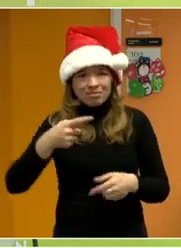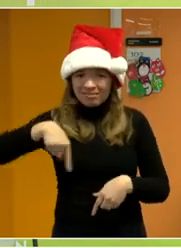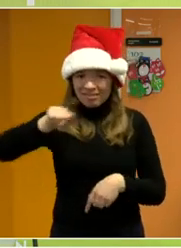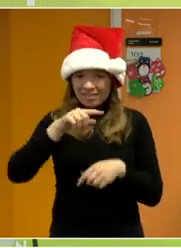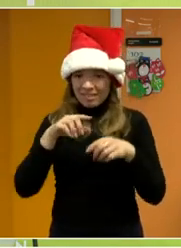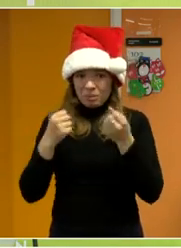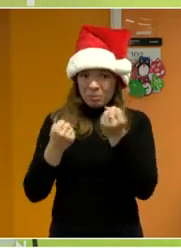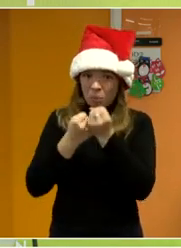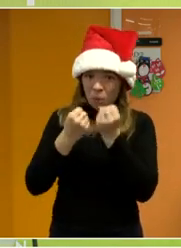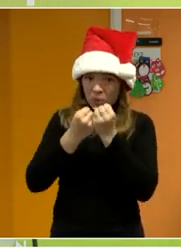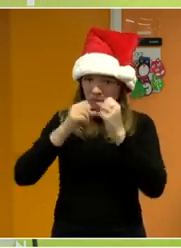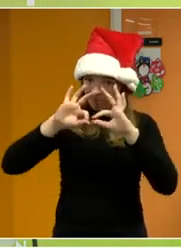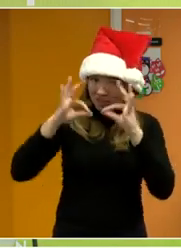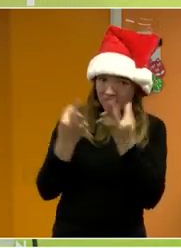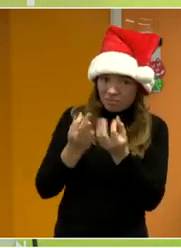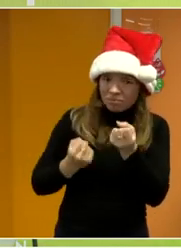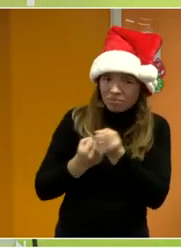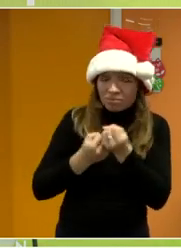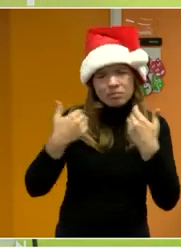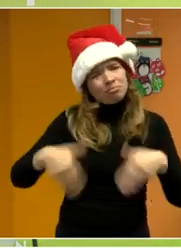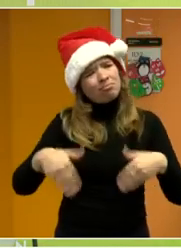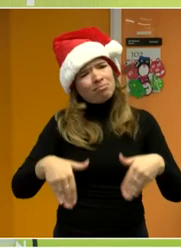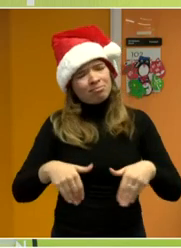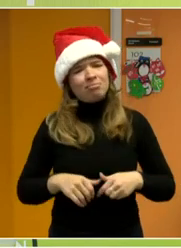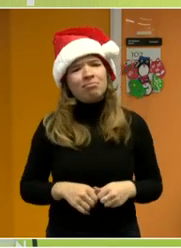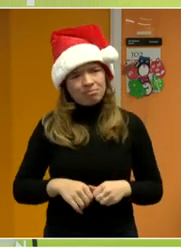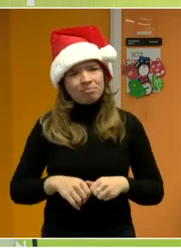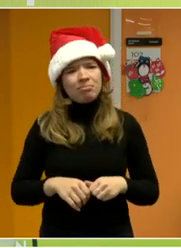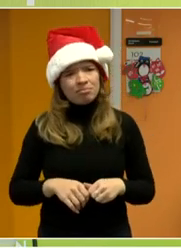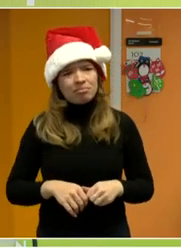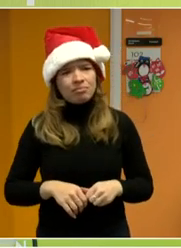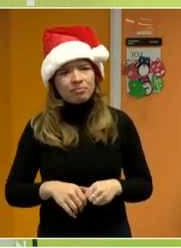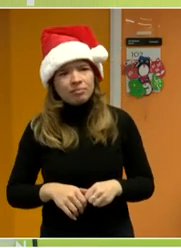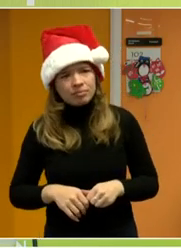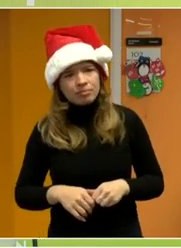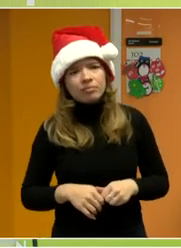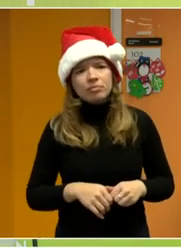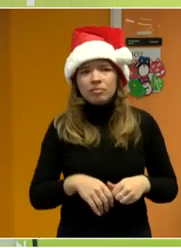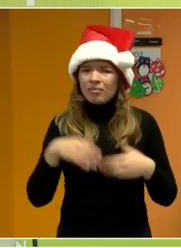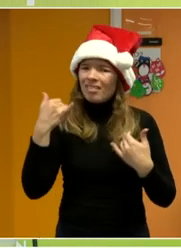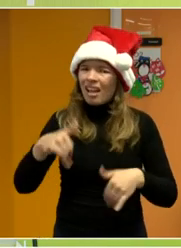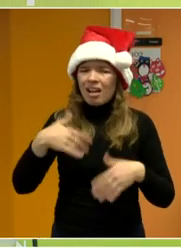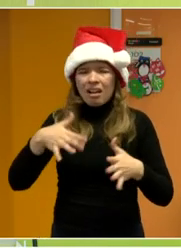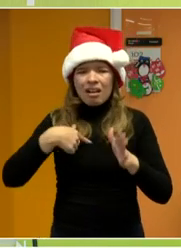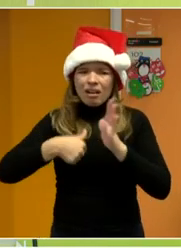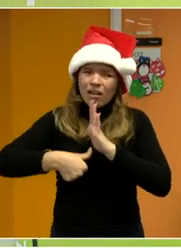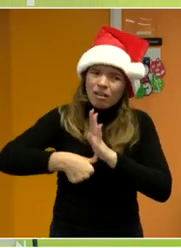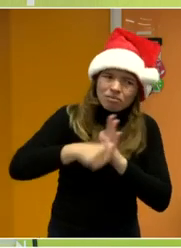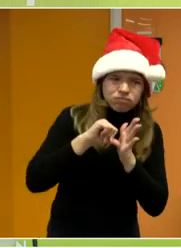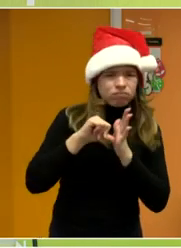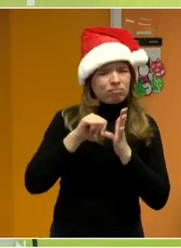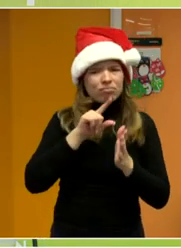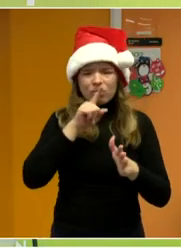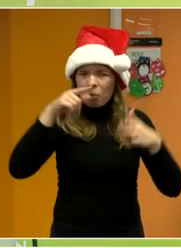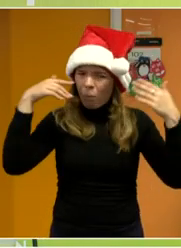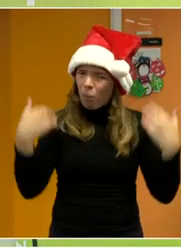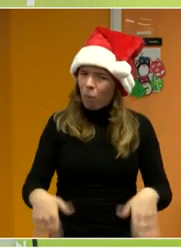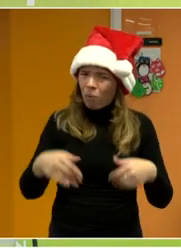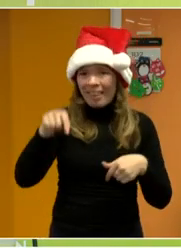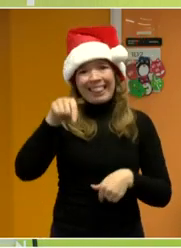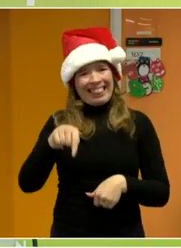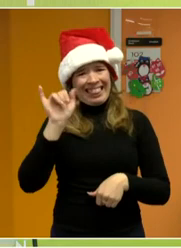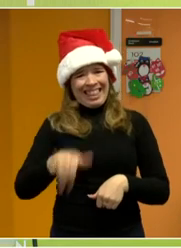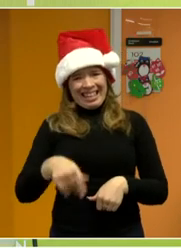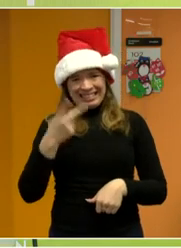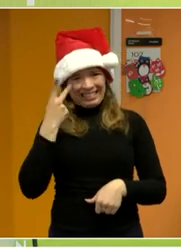as Mayor Bowser said, I just really cannot emphasize enough how important our team is here. It is filled with people who